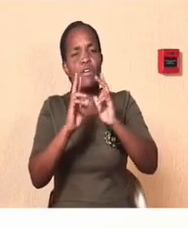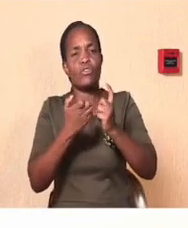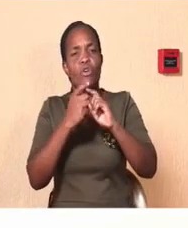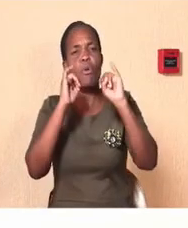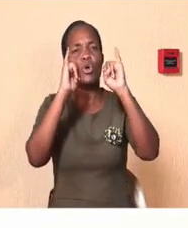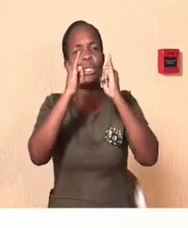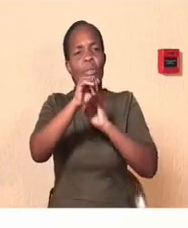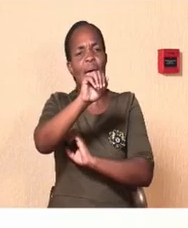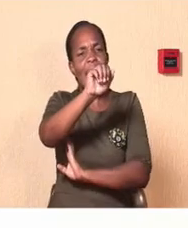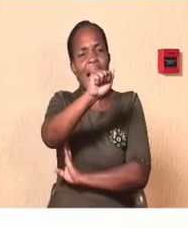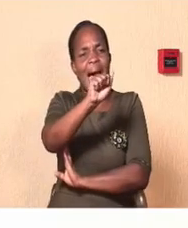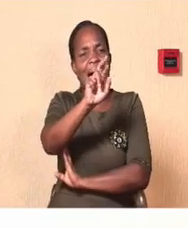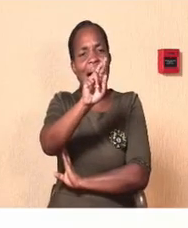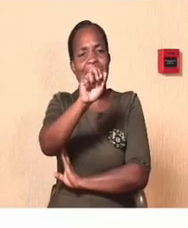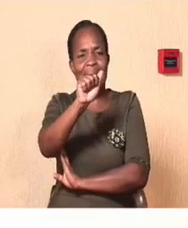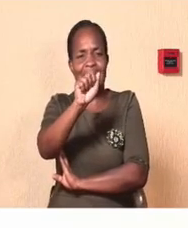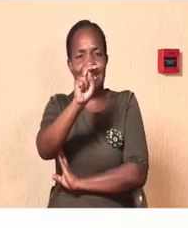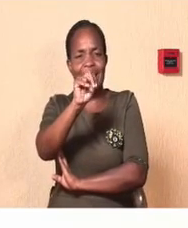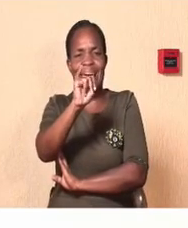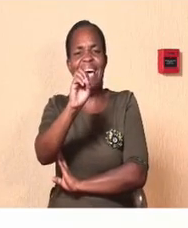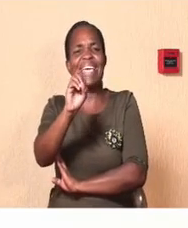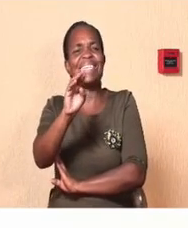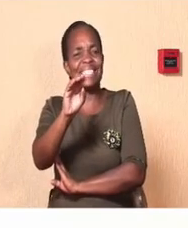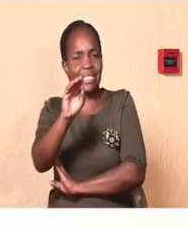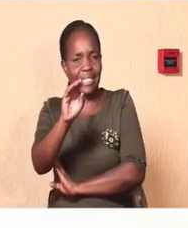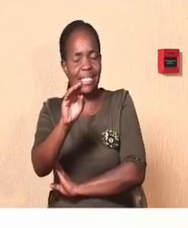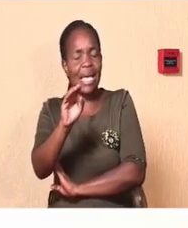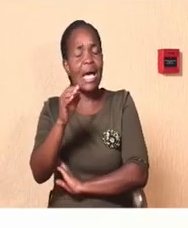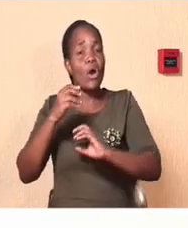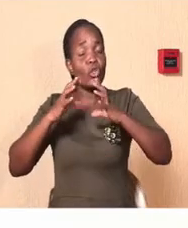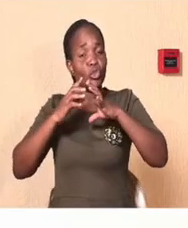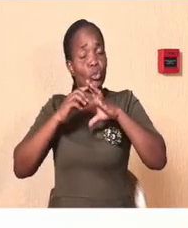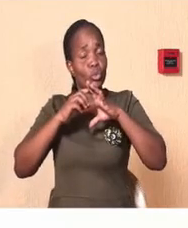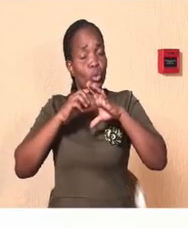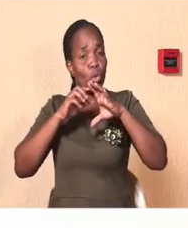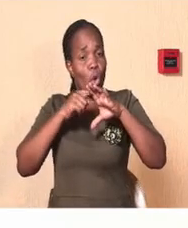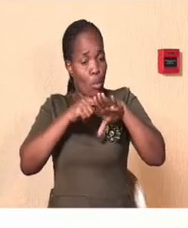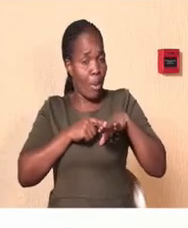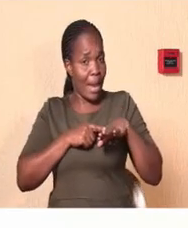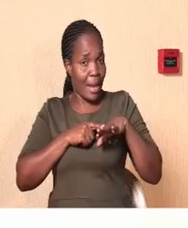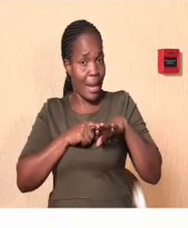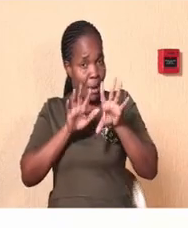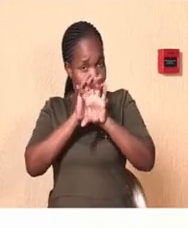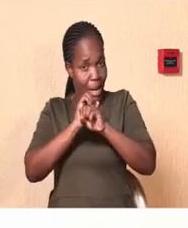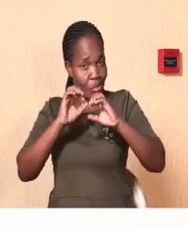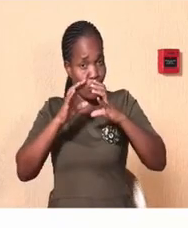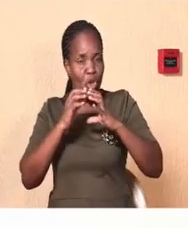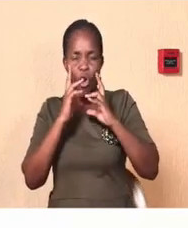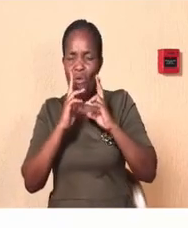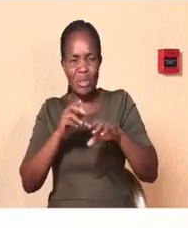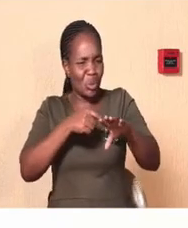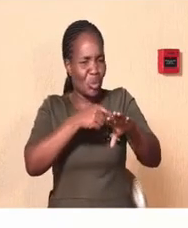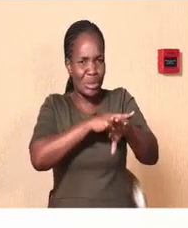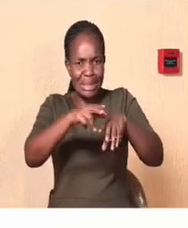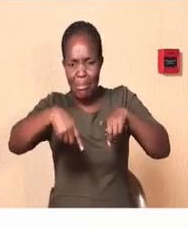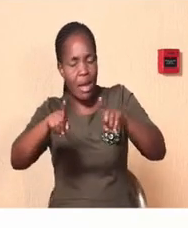I was listening to the news last night and they were clear that there are no movements in the streets, people are